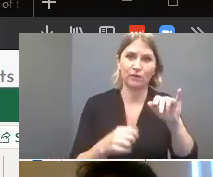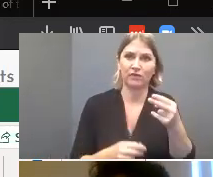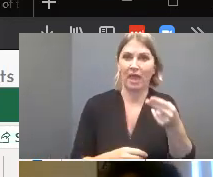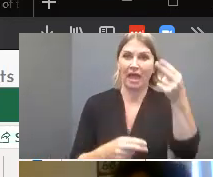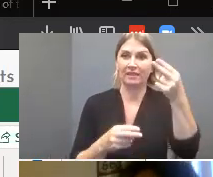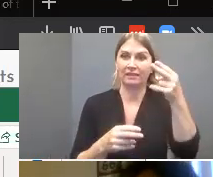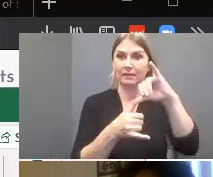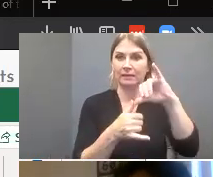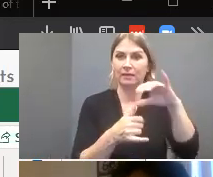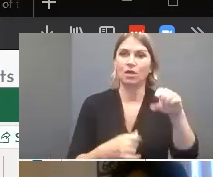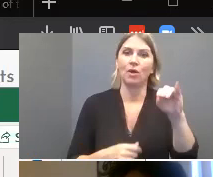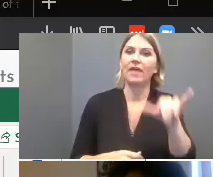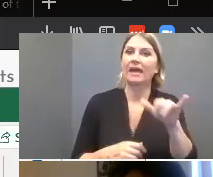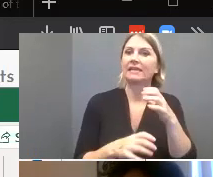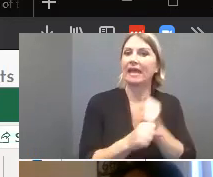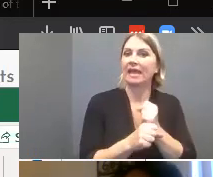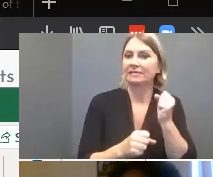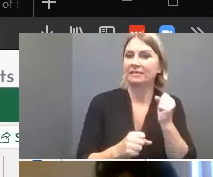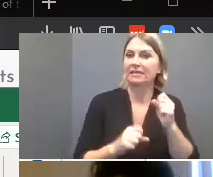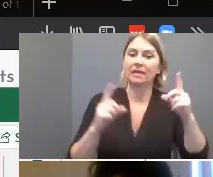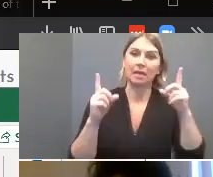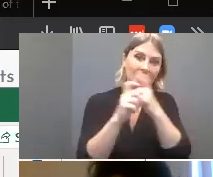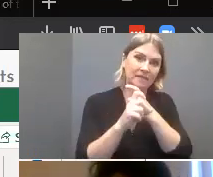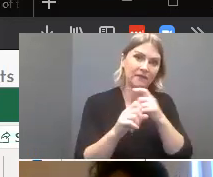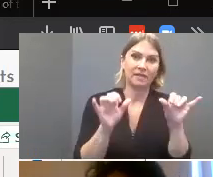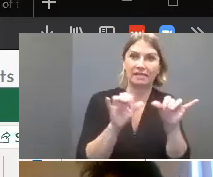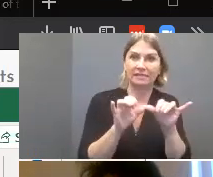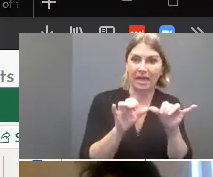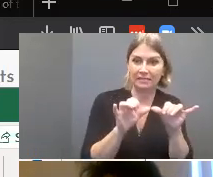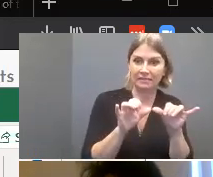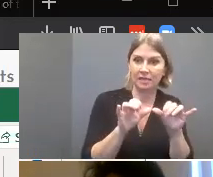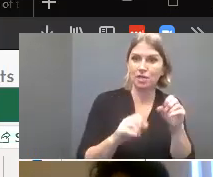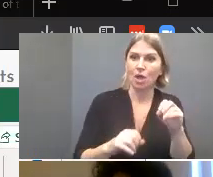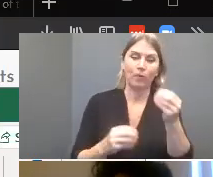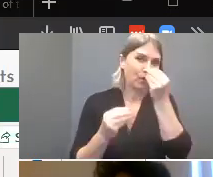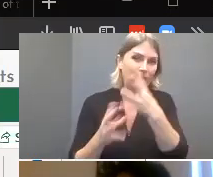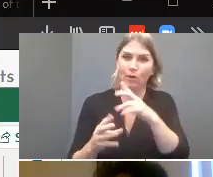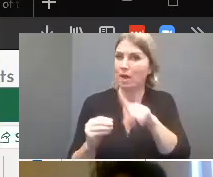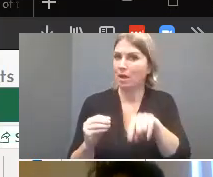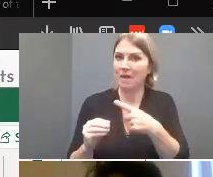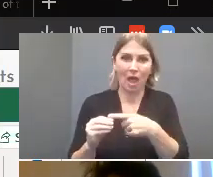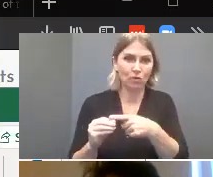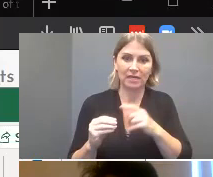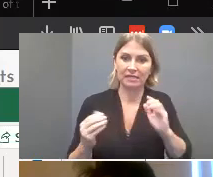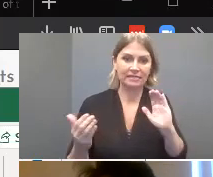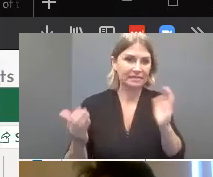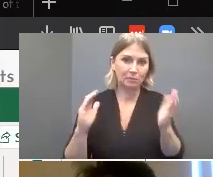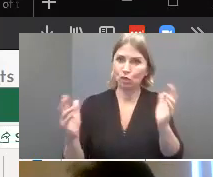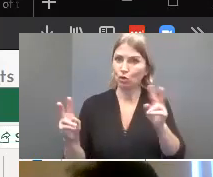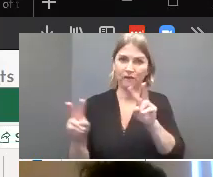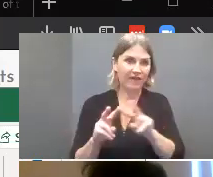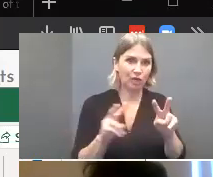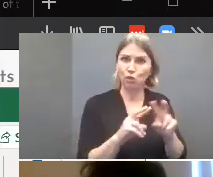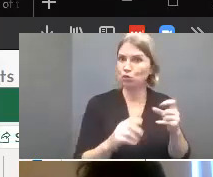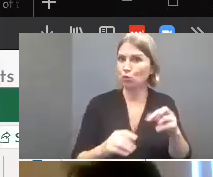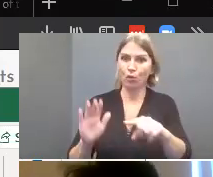That usually takes the complexity of the size of the file. We don't care about decimal values or negative